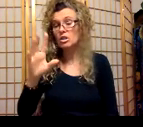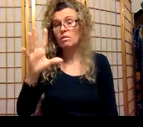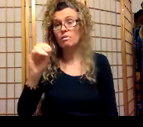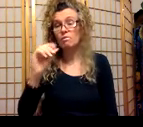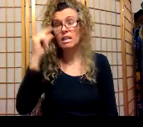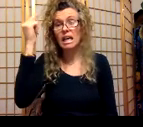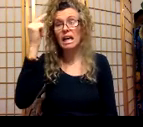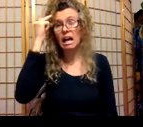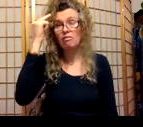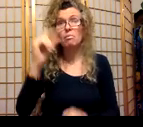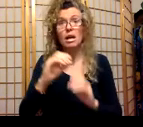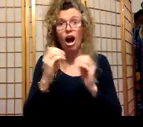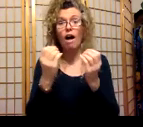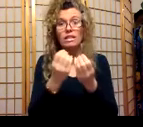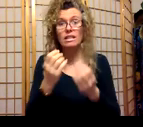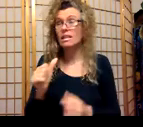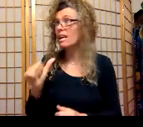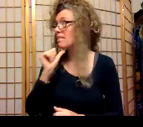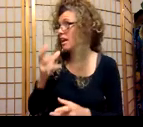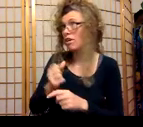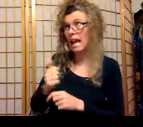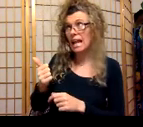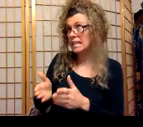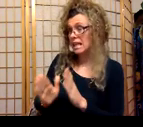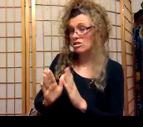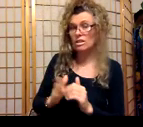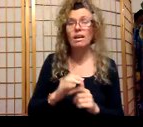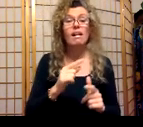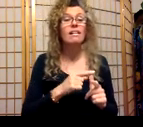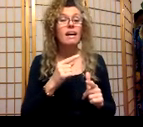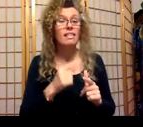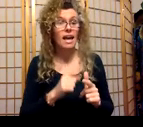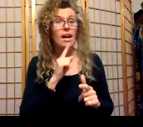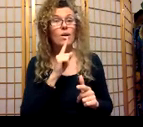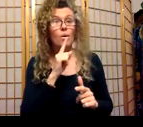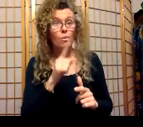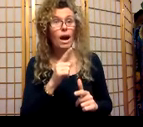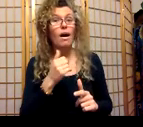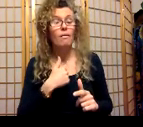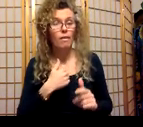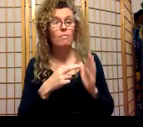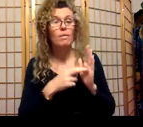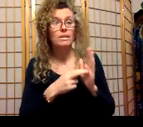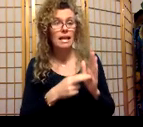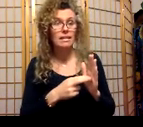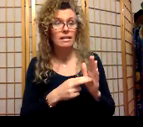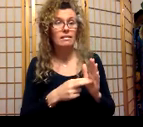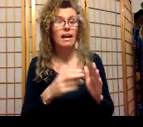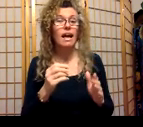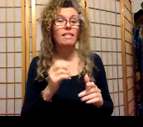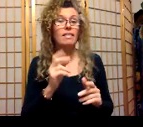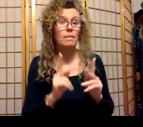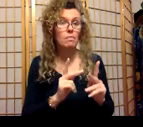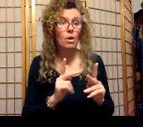150 government offices. They don't get any attention. Then we'd have real representation of the wish of the people and the system